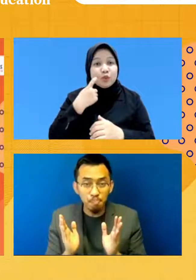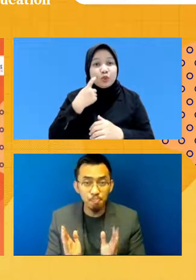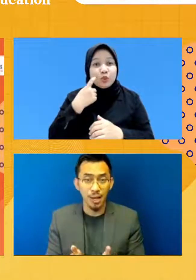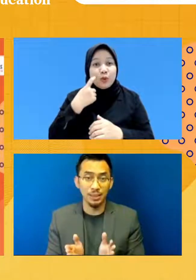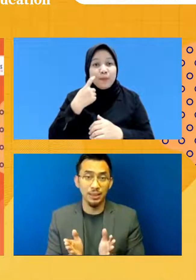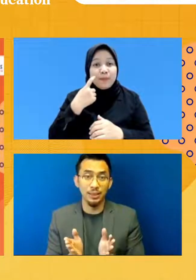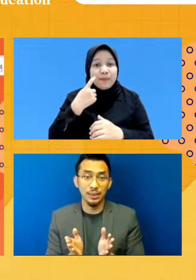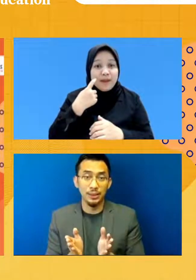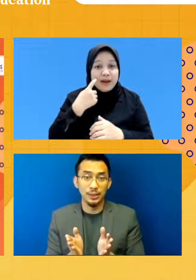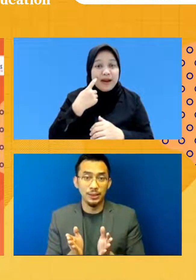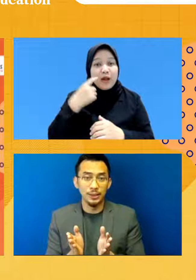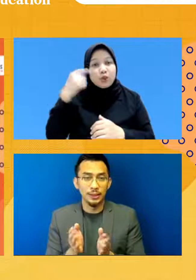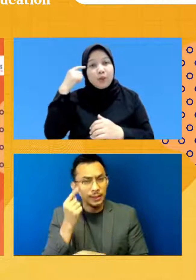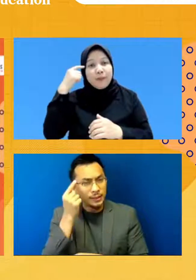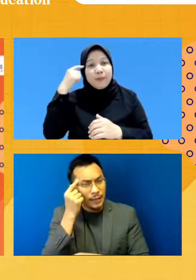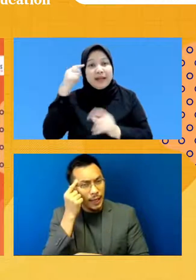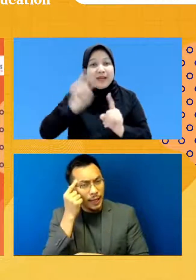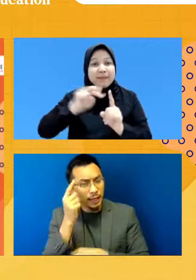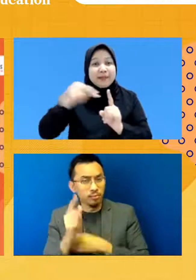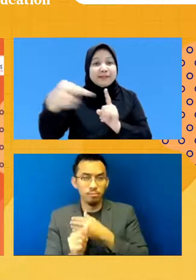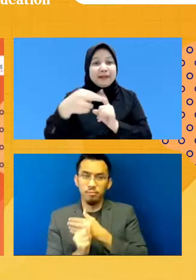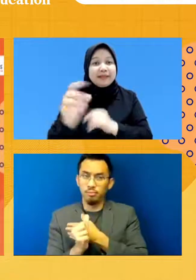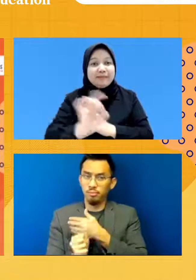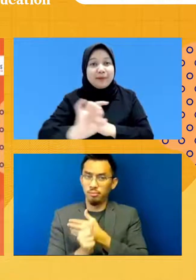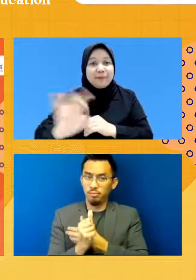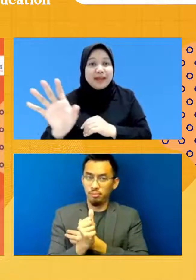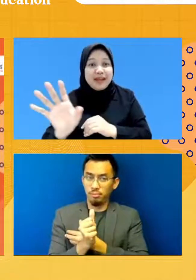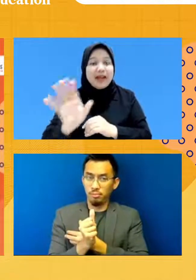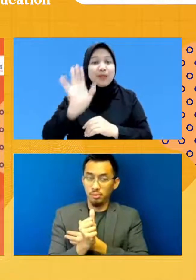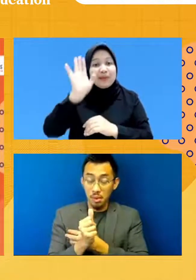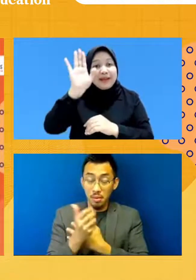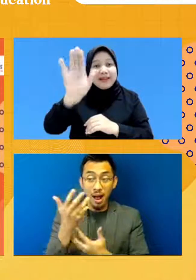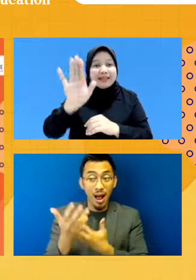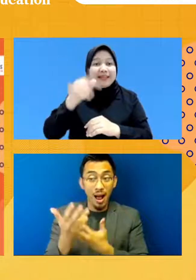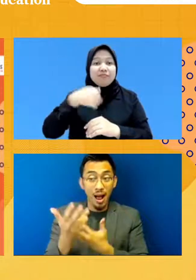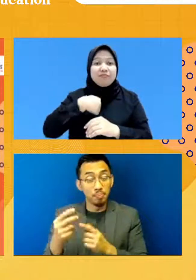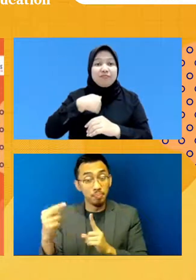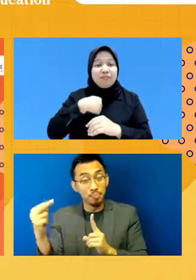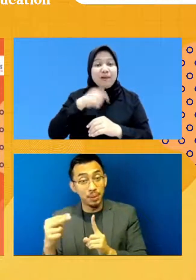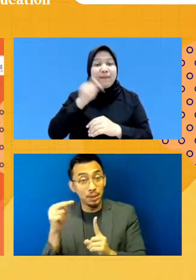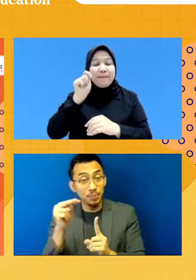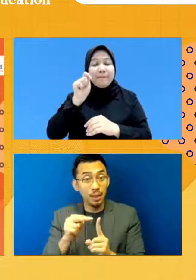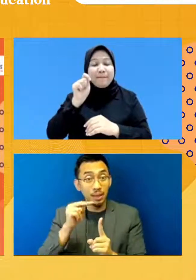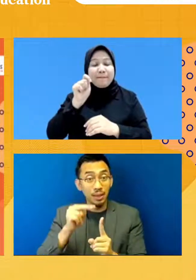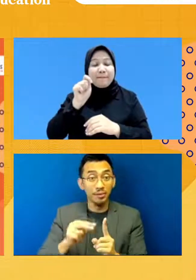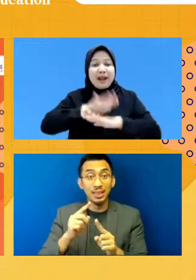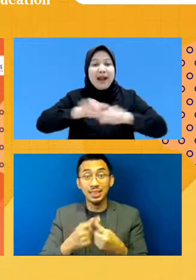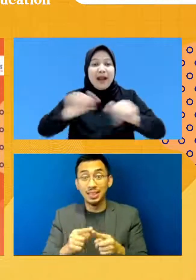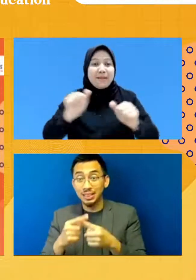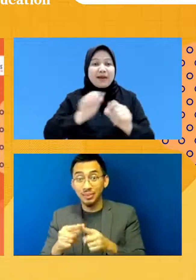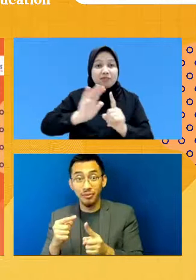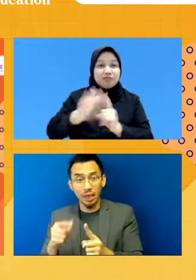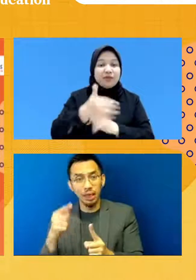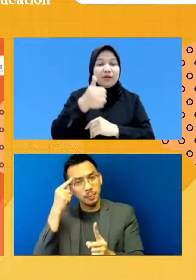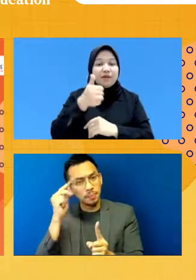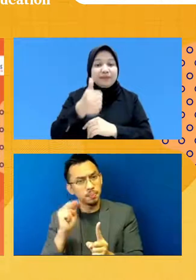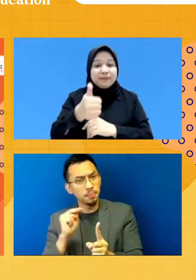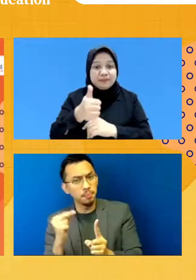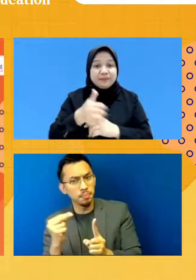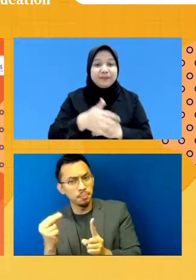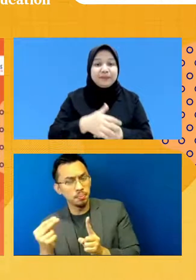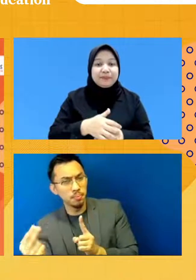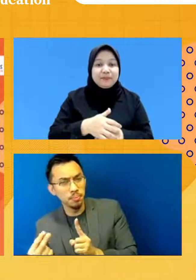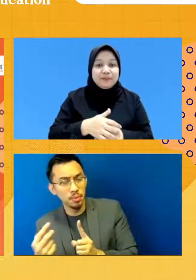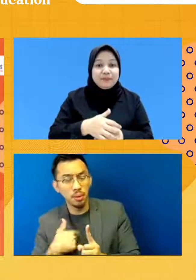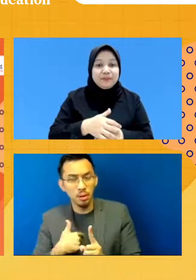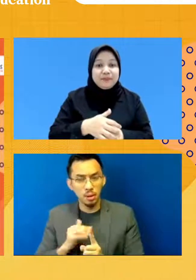we actually protect our user using the safeguarding principles. So there are 6 key points that I have